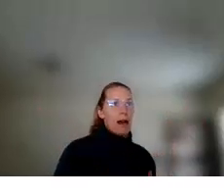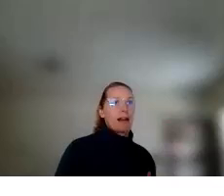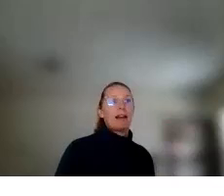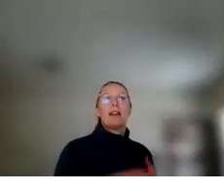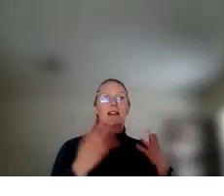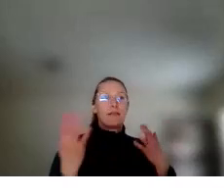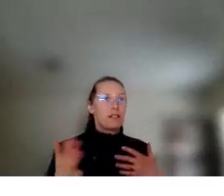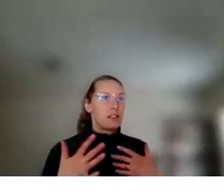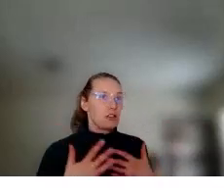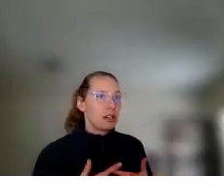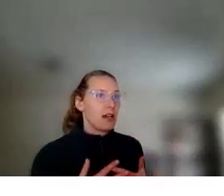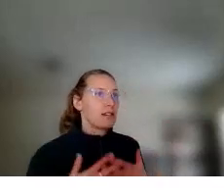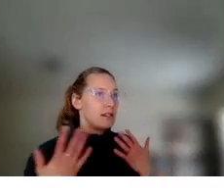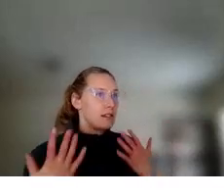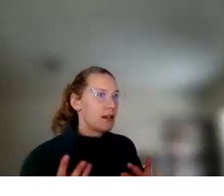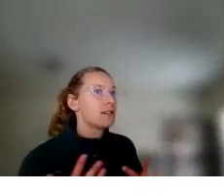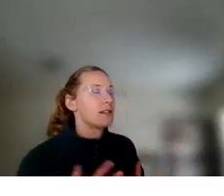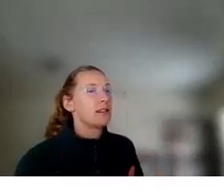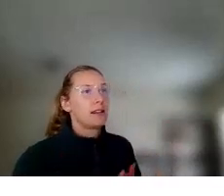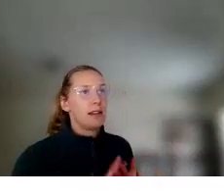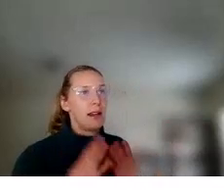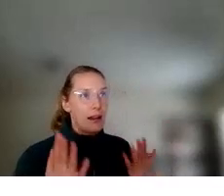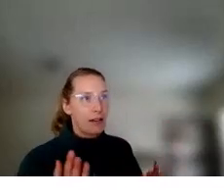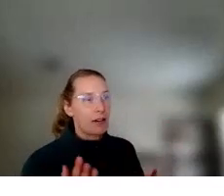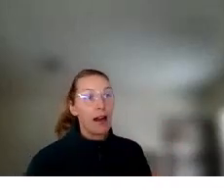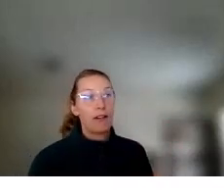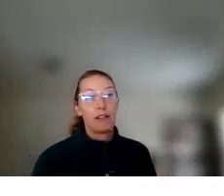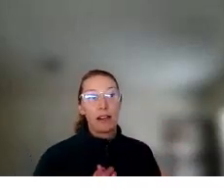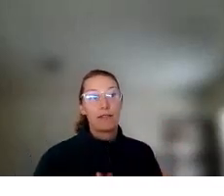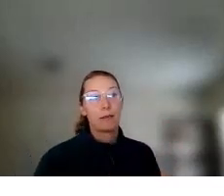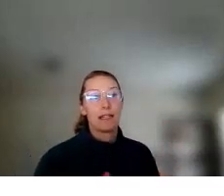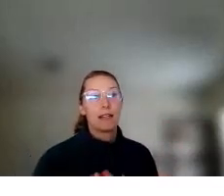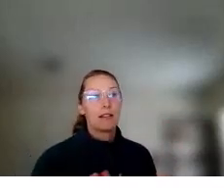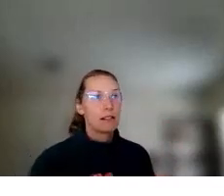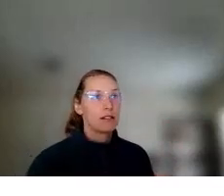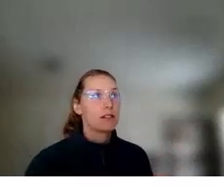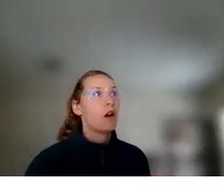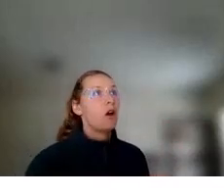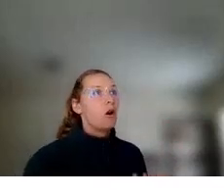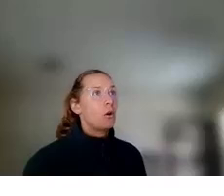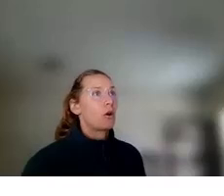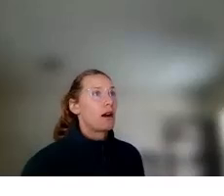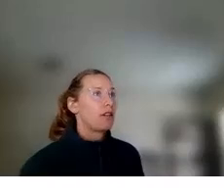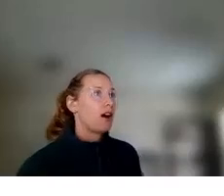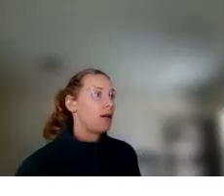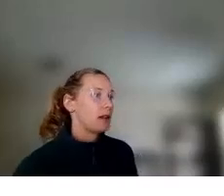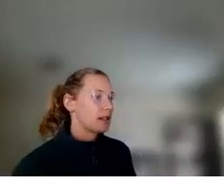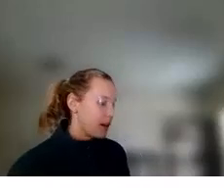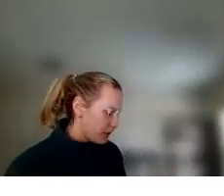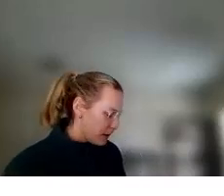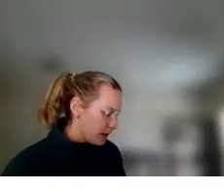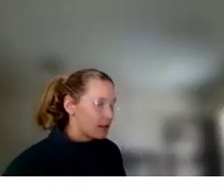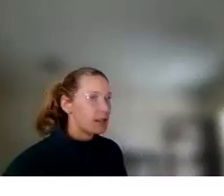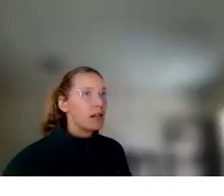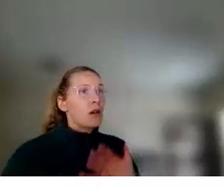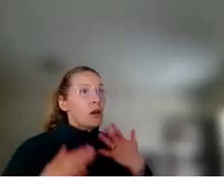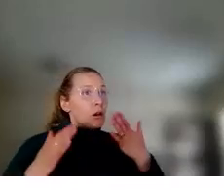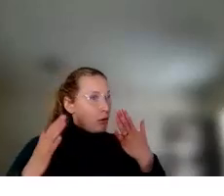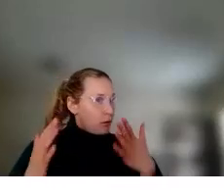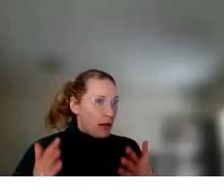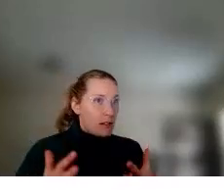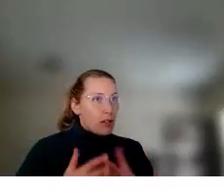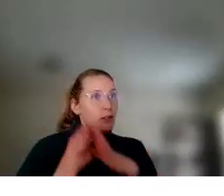the form back and the physician has attested that they either have a life-limiting illness or have complex health